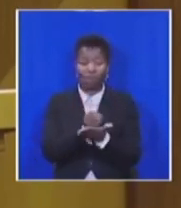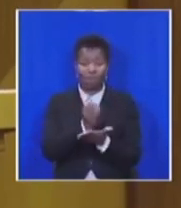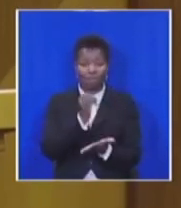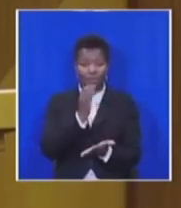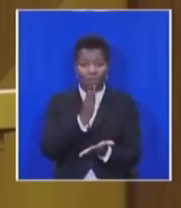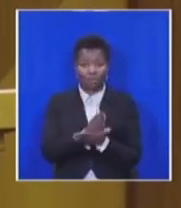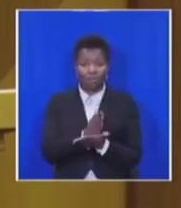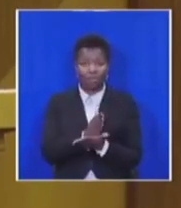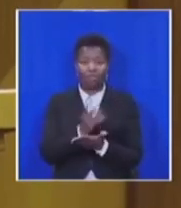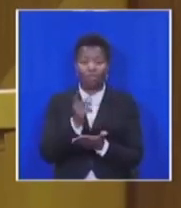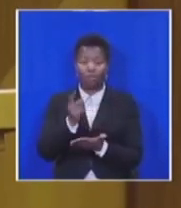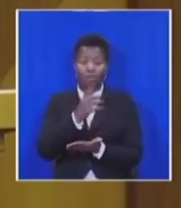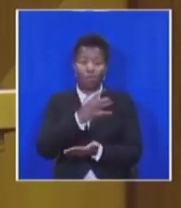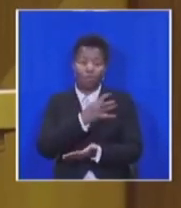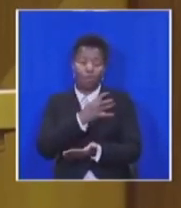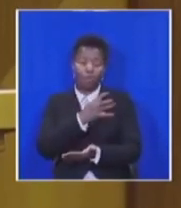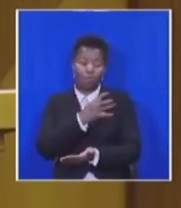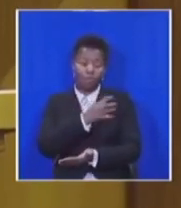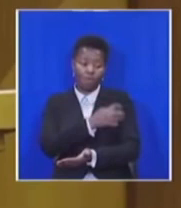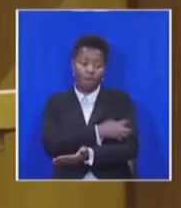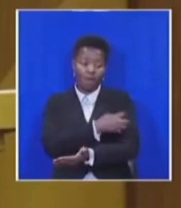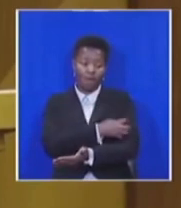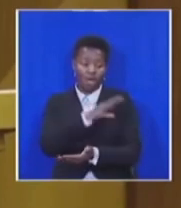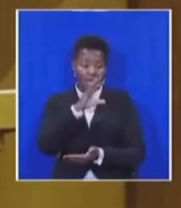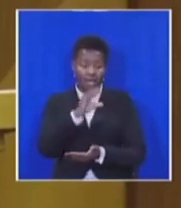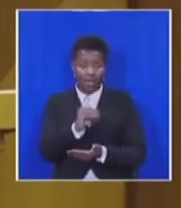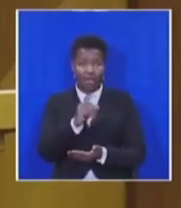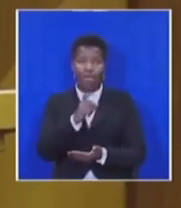go netefatsa gore